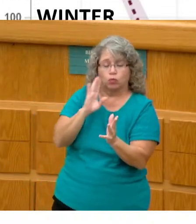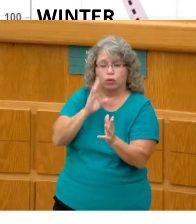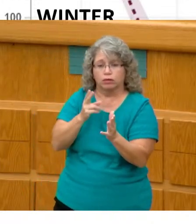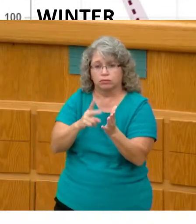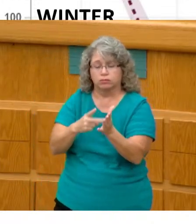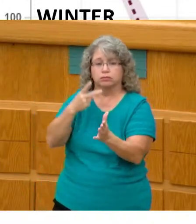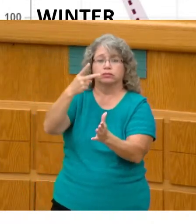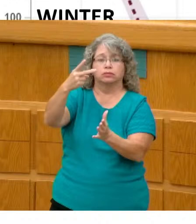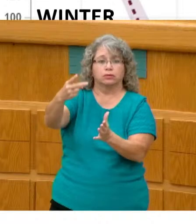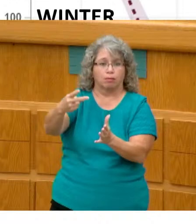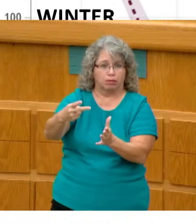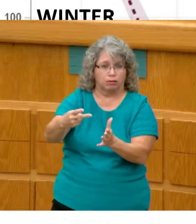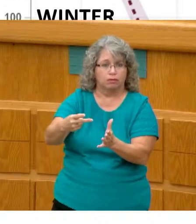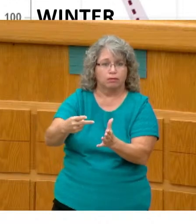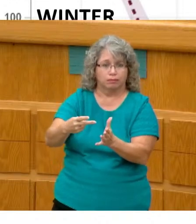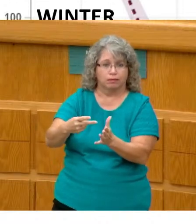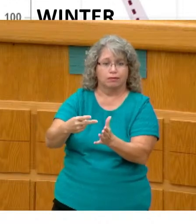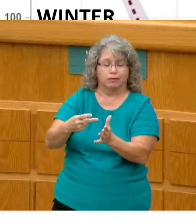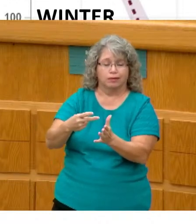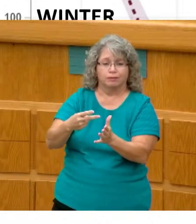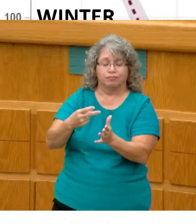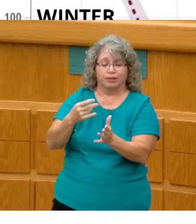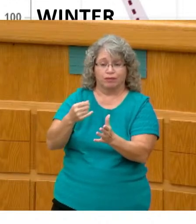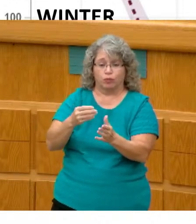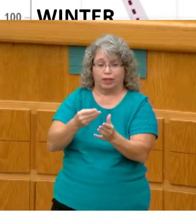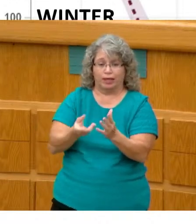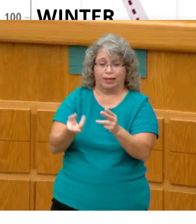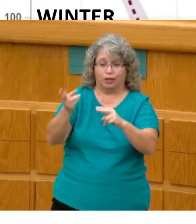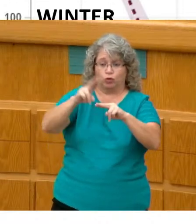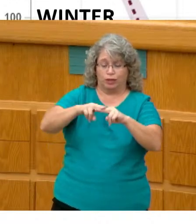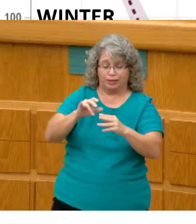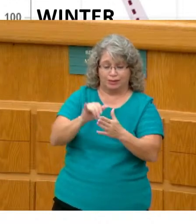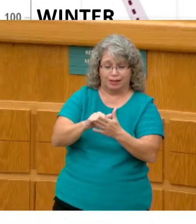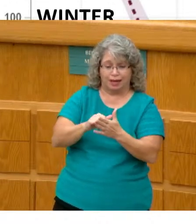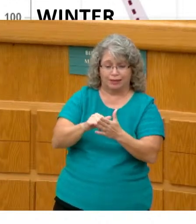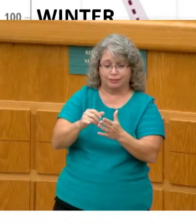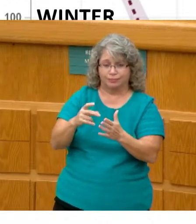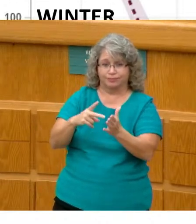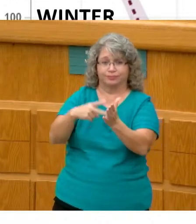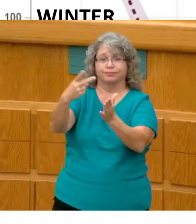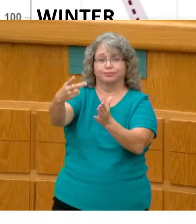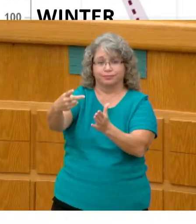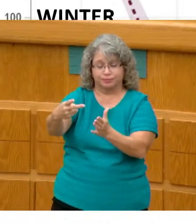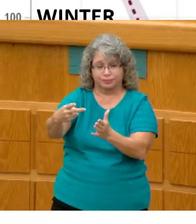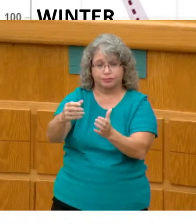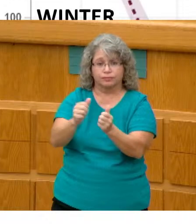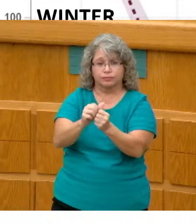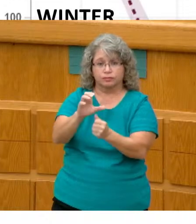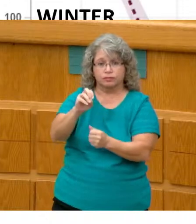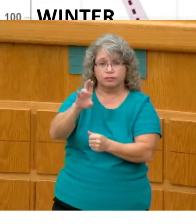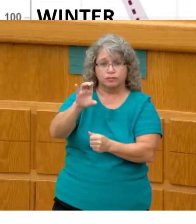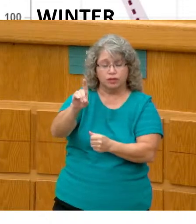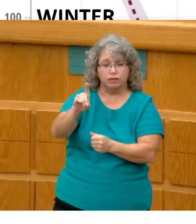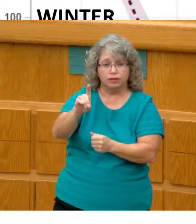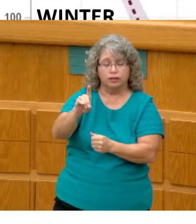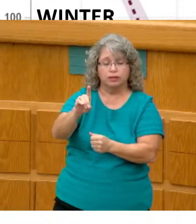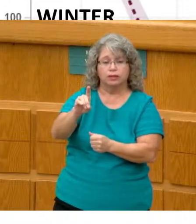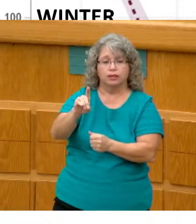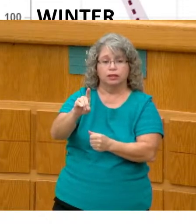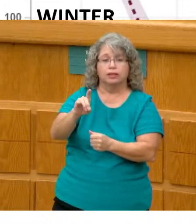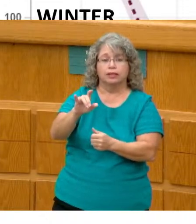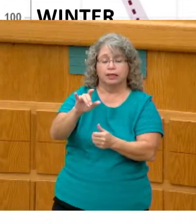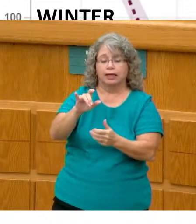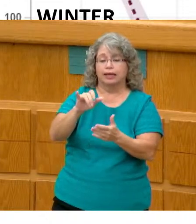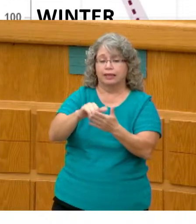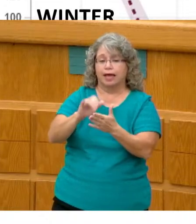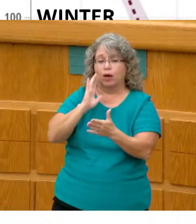like increasing the transmission rate 2 times with COVID, excuse me, would involve a new COVID variant. Now,